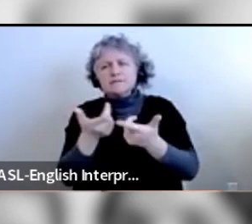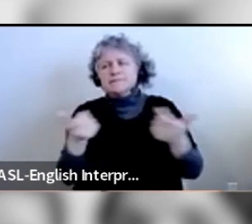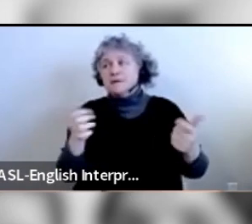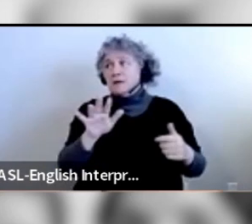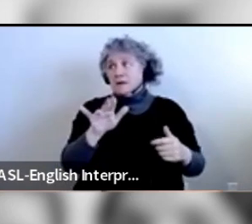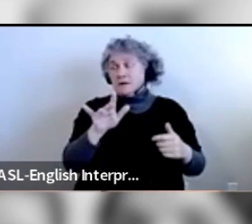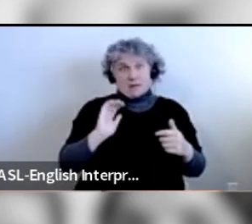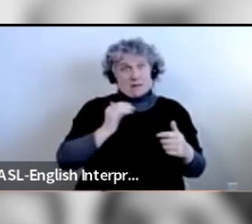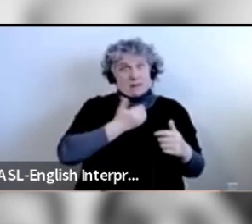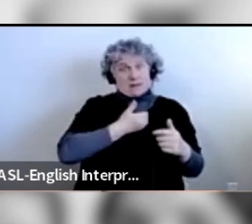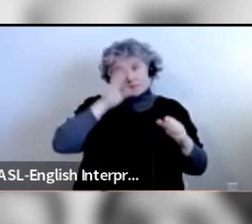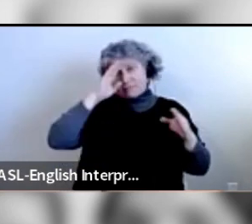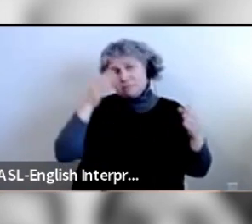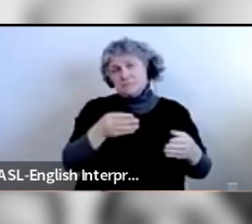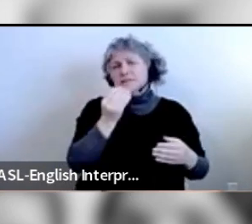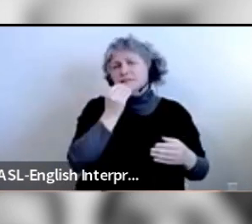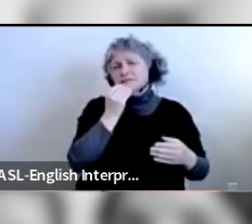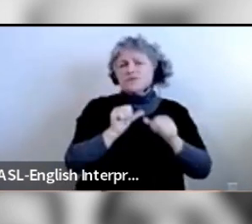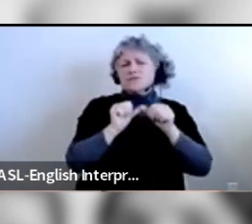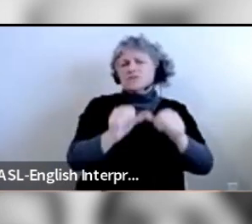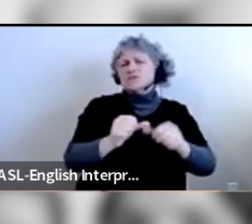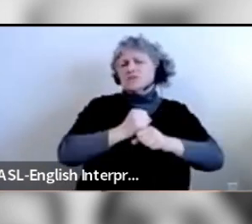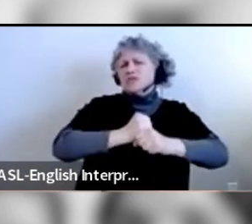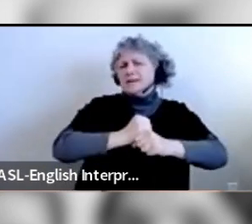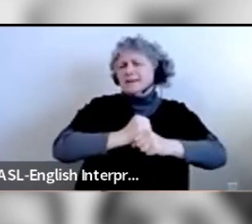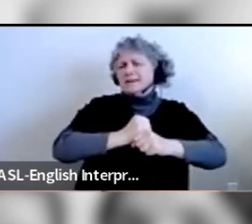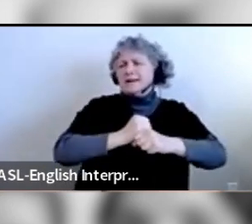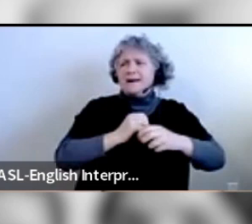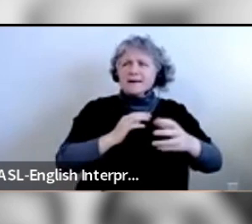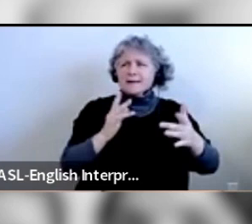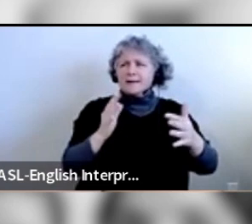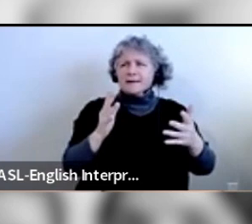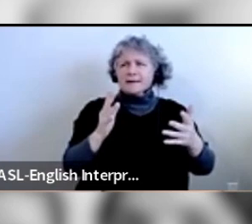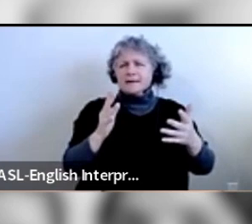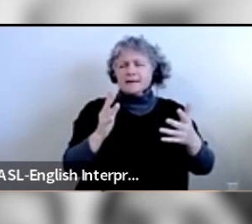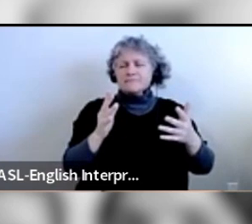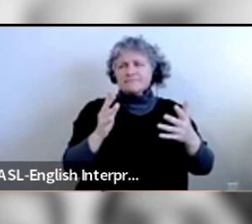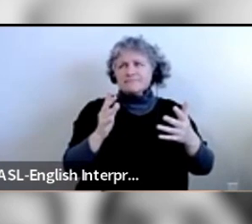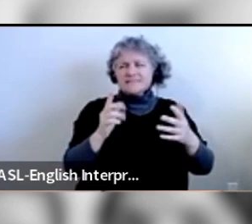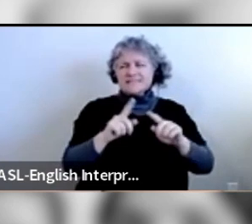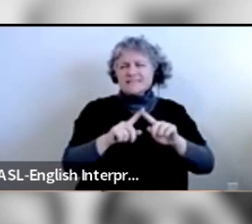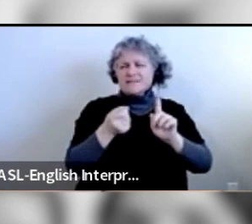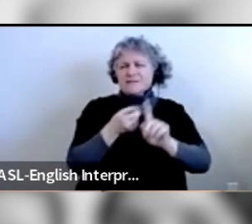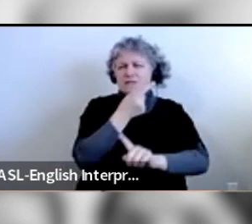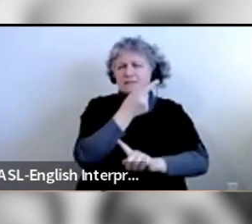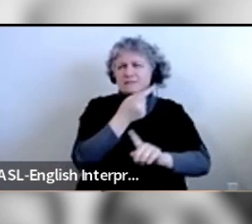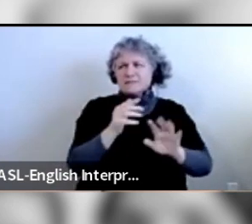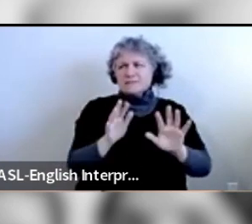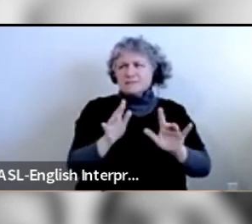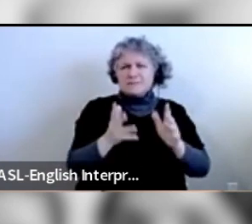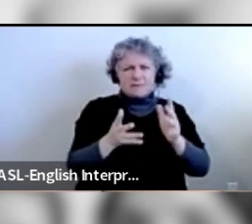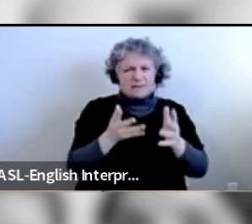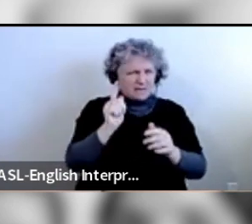And ours focuses more on food security. So it's like a little bit different, but maybe I could connect